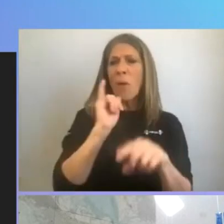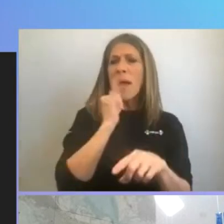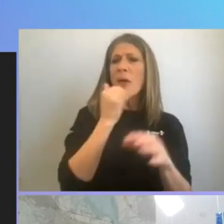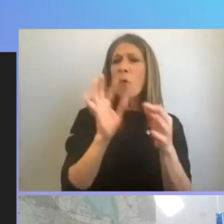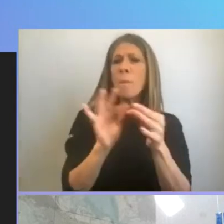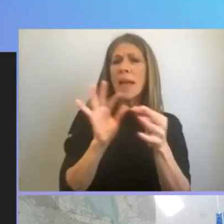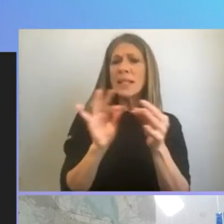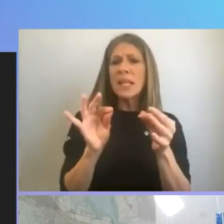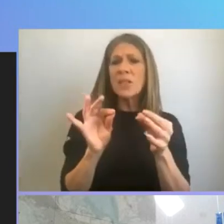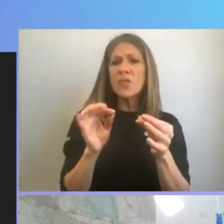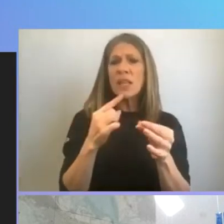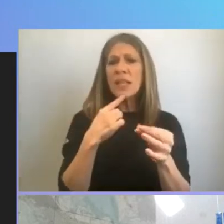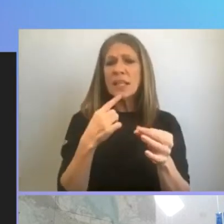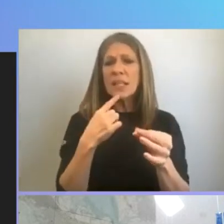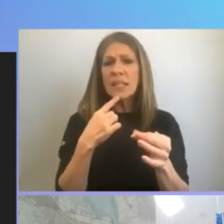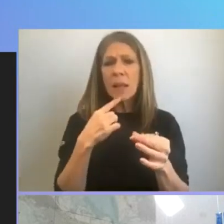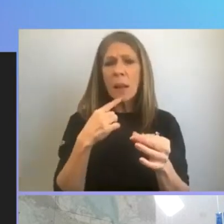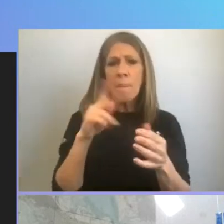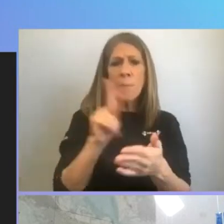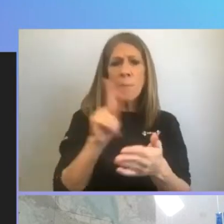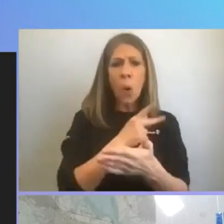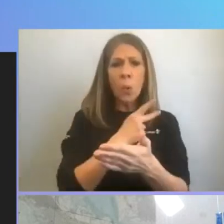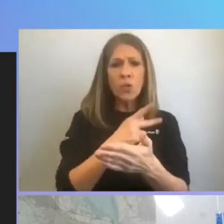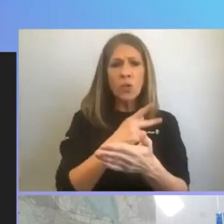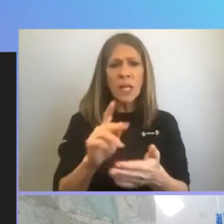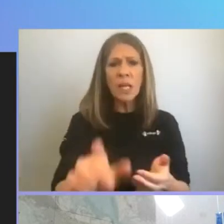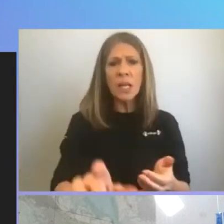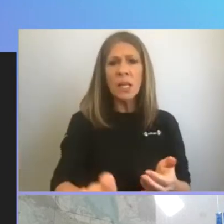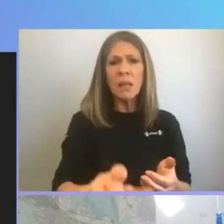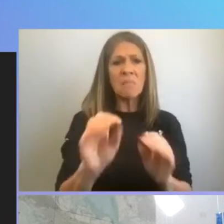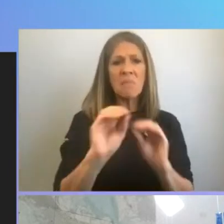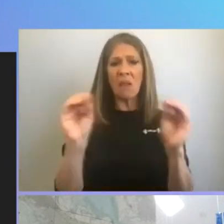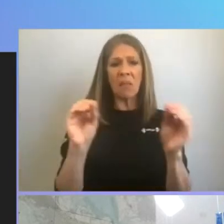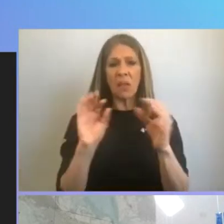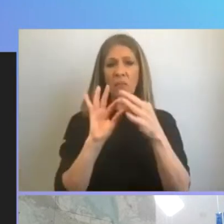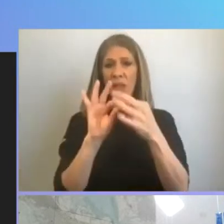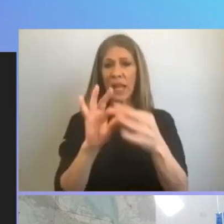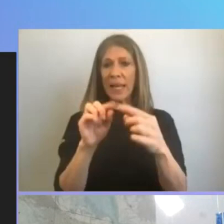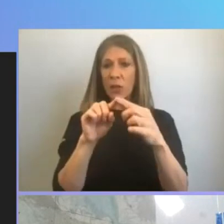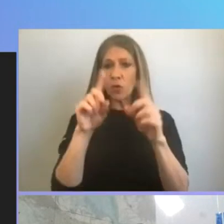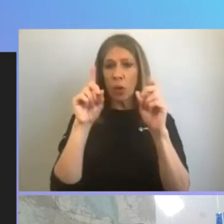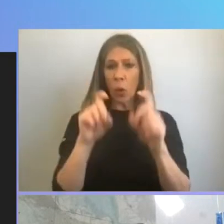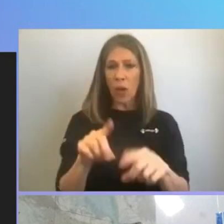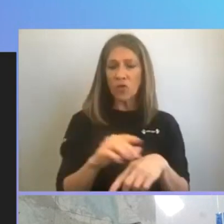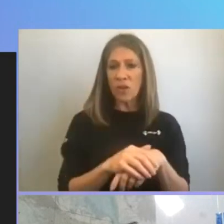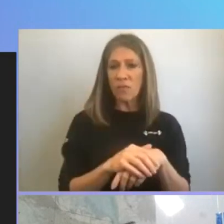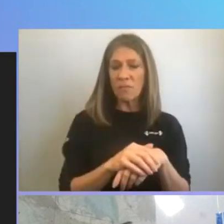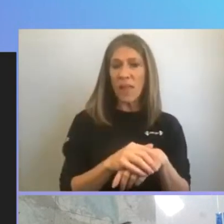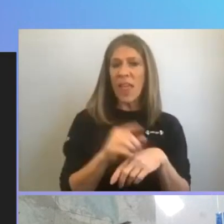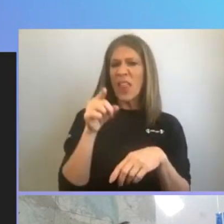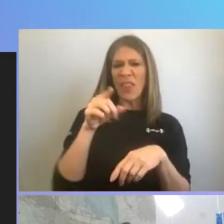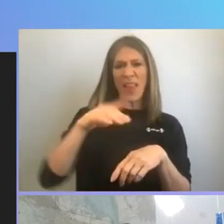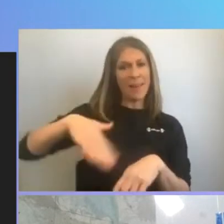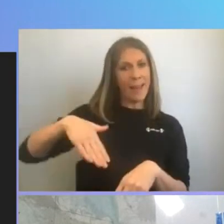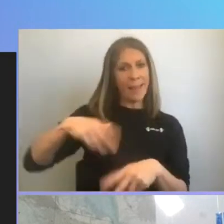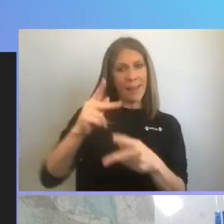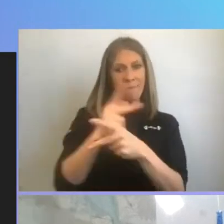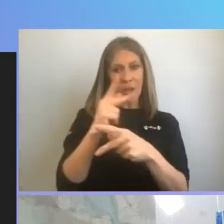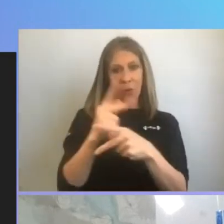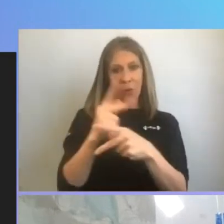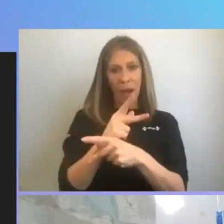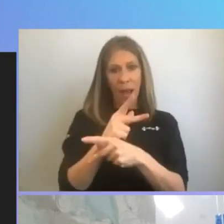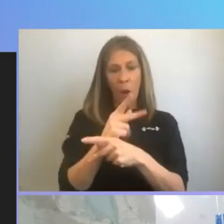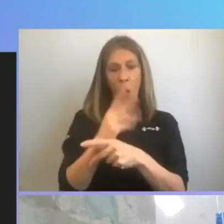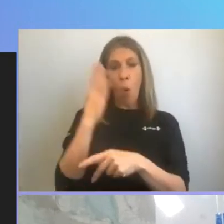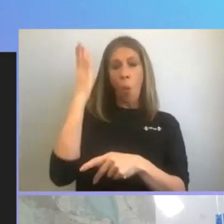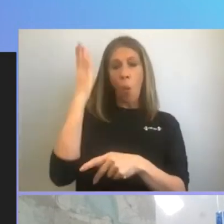got back poetry, which had nothing to do with the question. So they have not yet figured out why